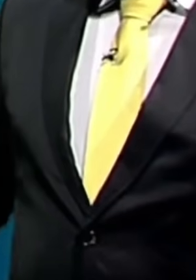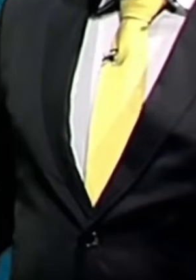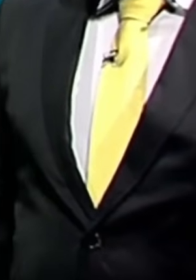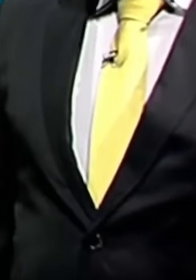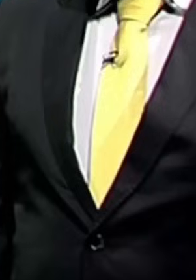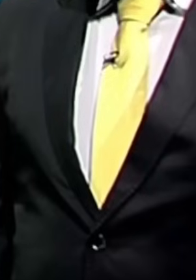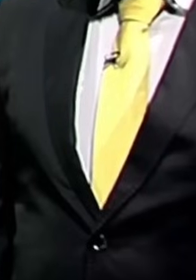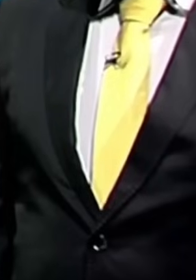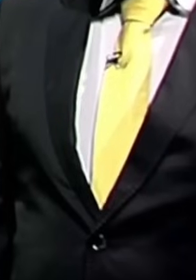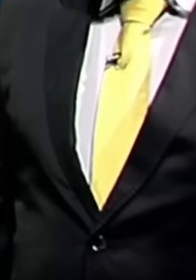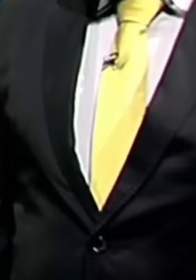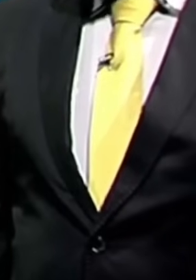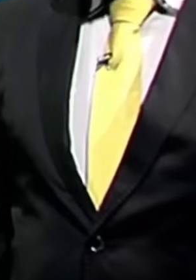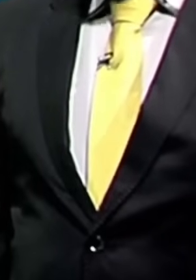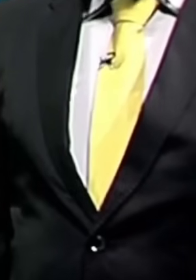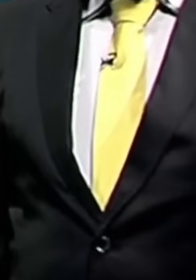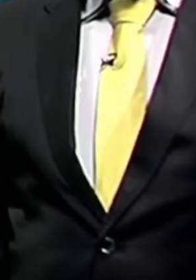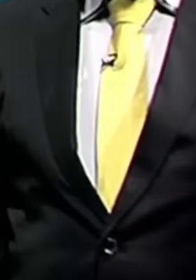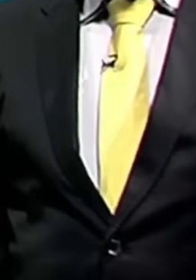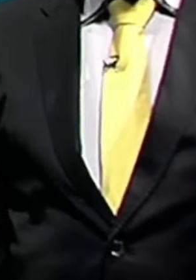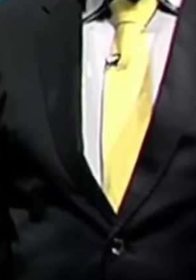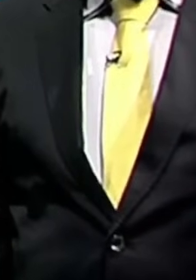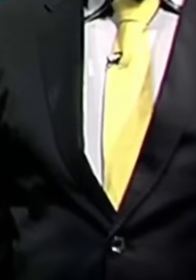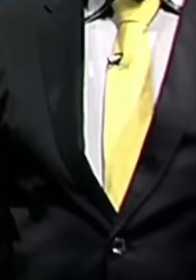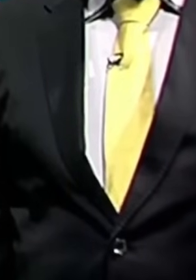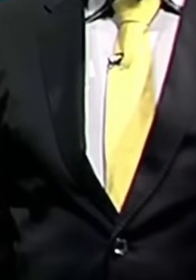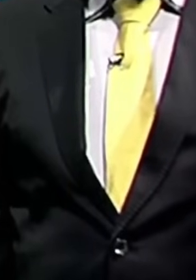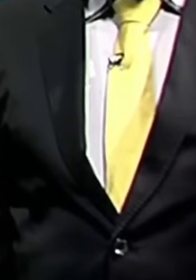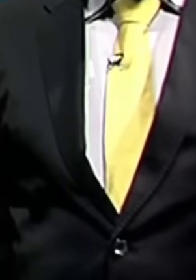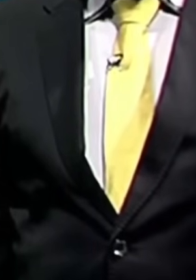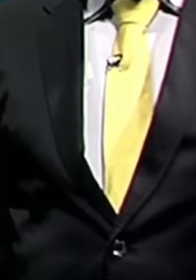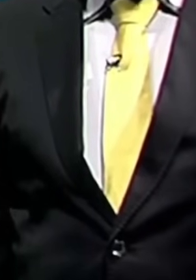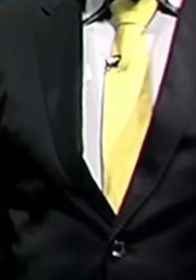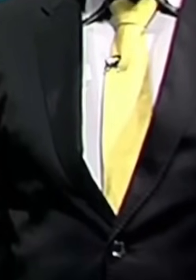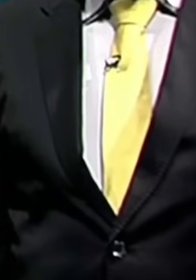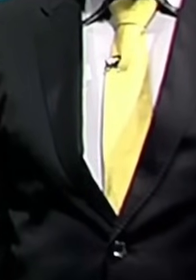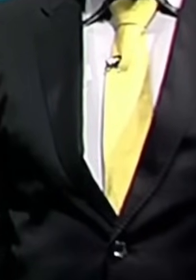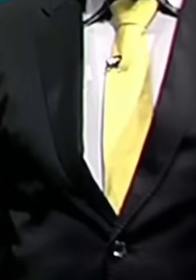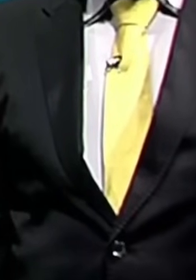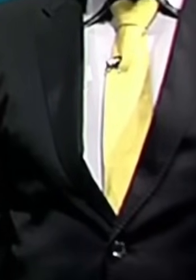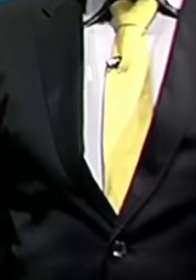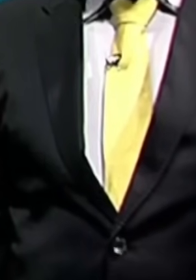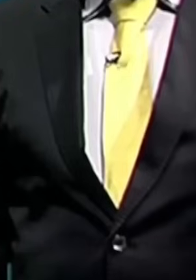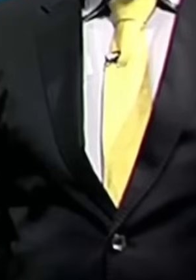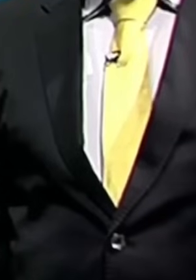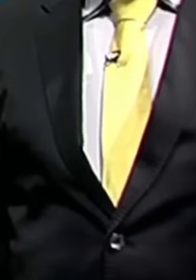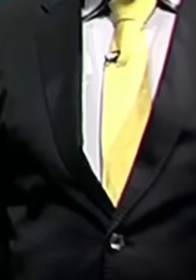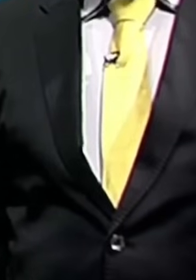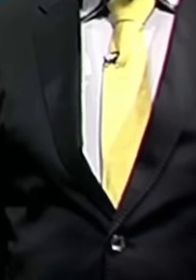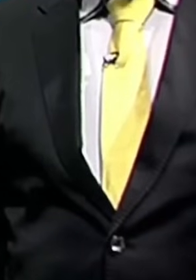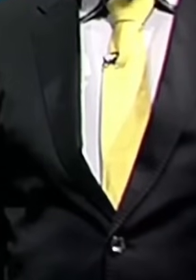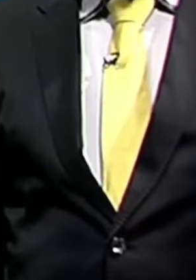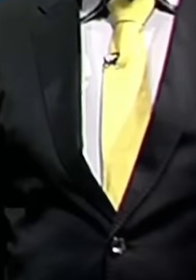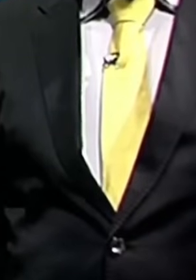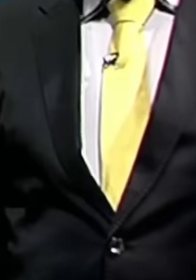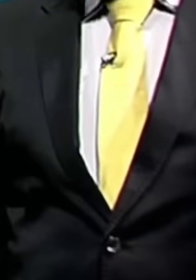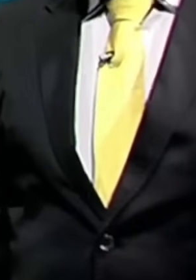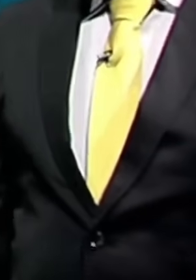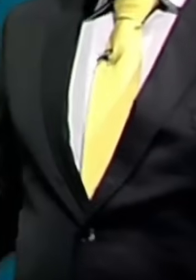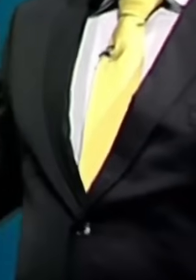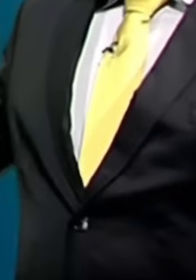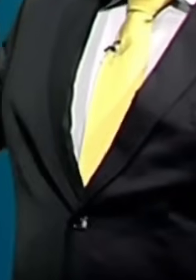mo dibakeng tse botšhabela tsa province ya Kapa Leboya le gona dibakeng tsa Kapa Botšhabela the ha re shebile tsatsi la osane dipula tse di tla di le gona mo Kapa